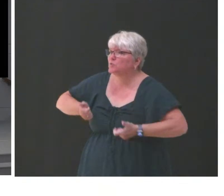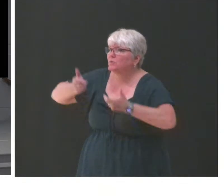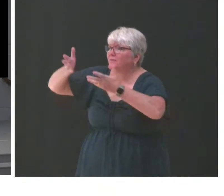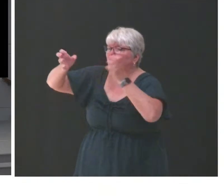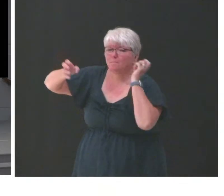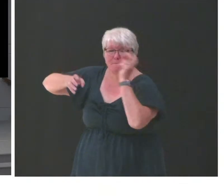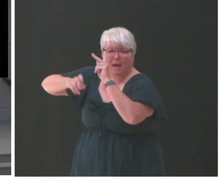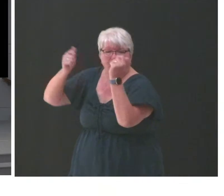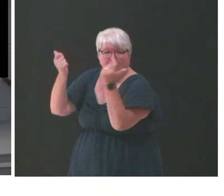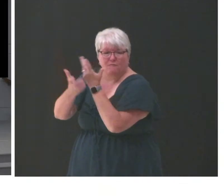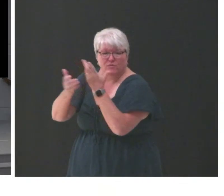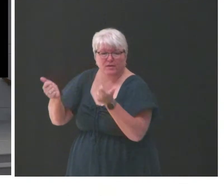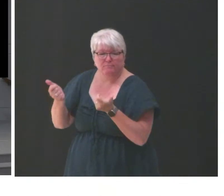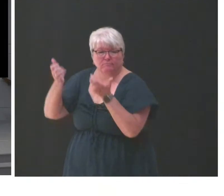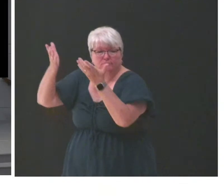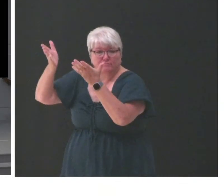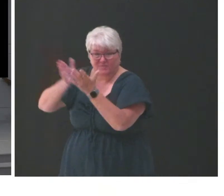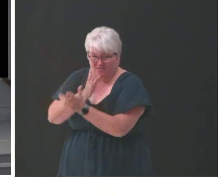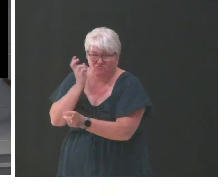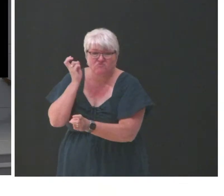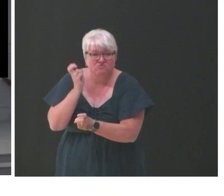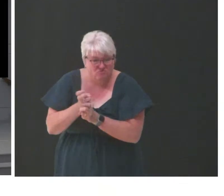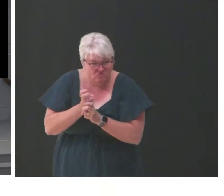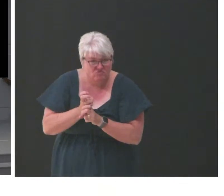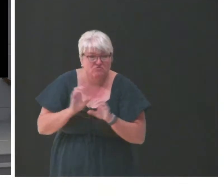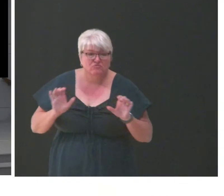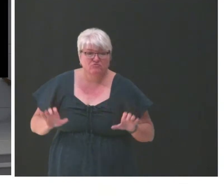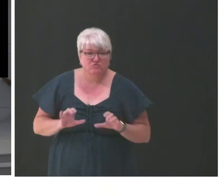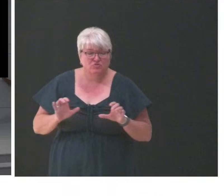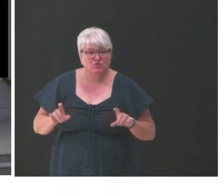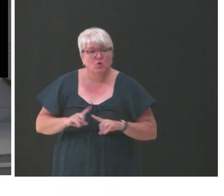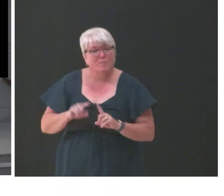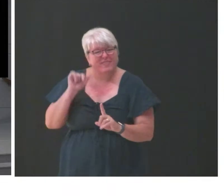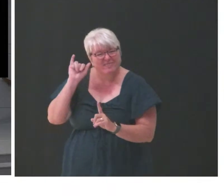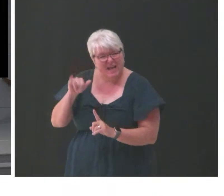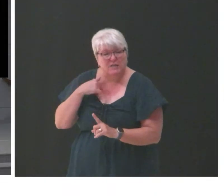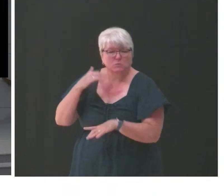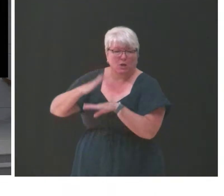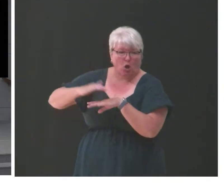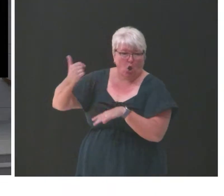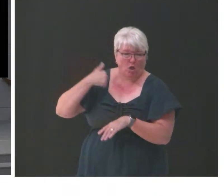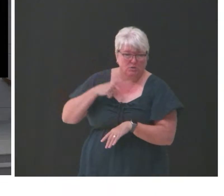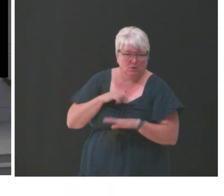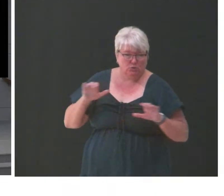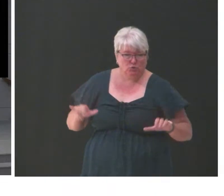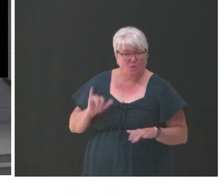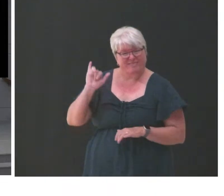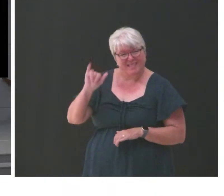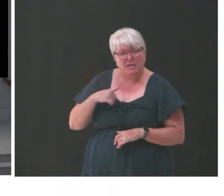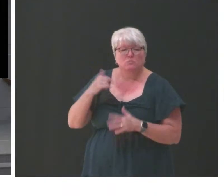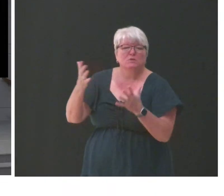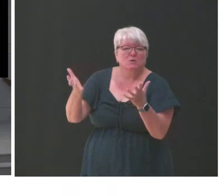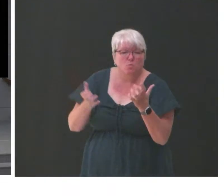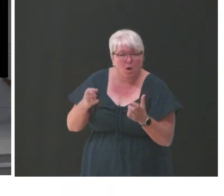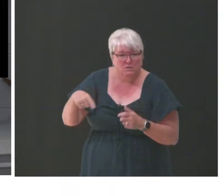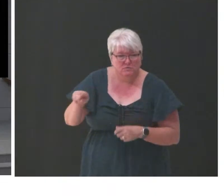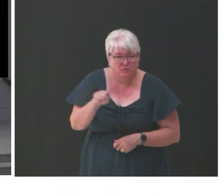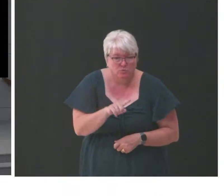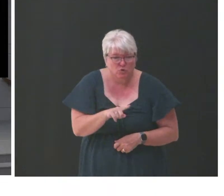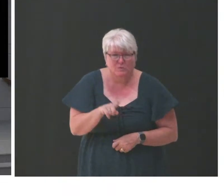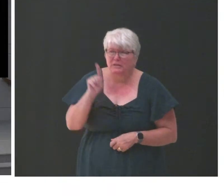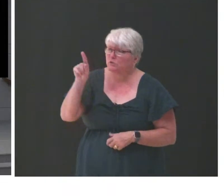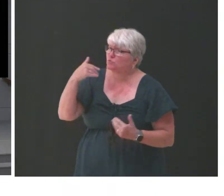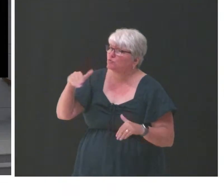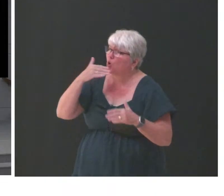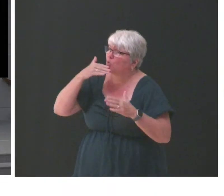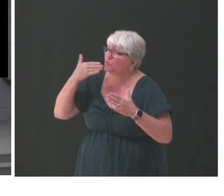right back. Y'all, it's hard to do, but this is what he calls us to. And this is what he wants from you. And he is so